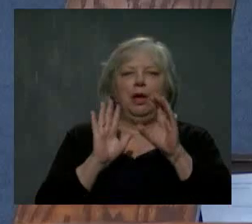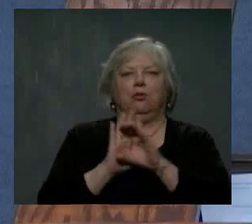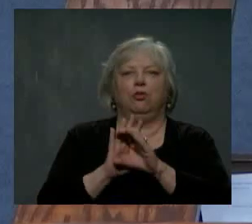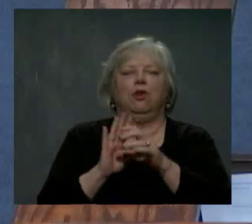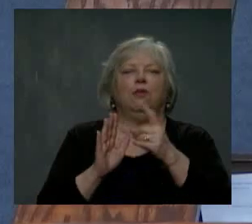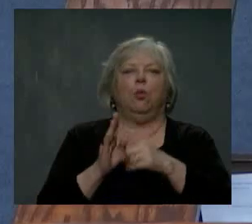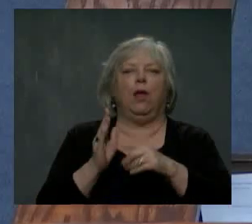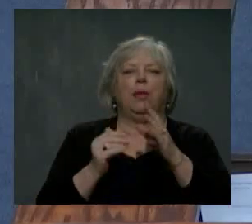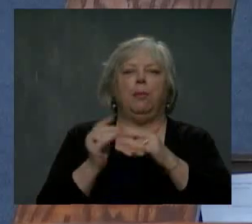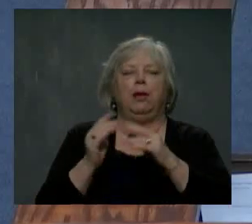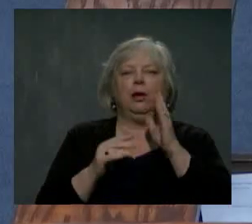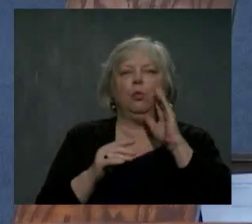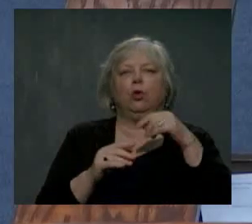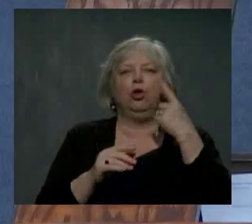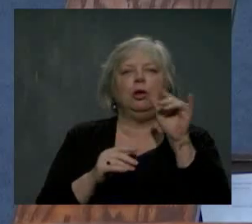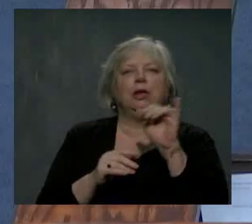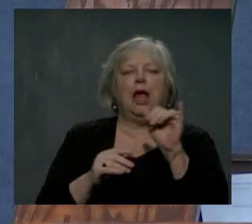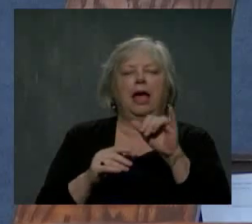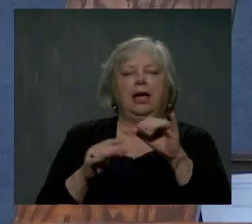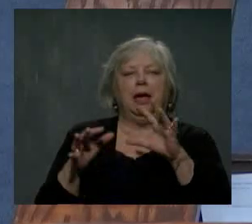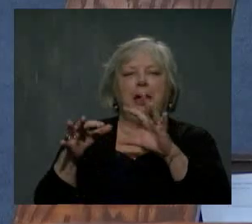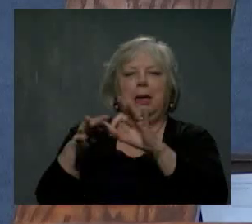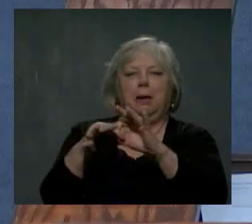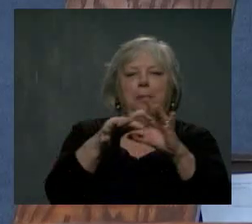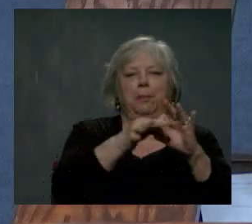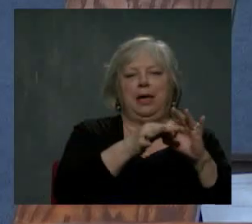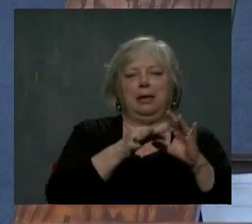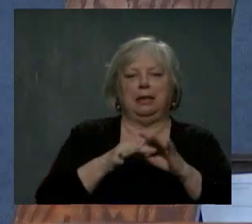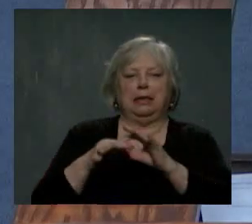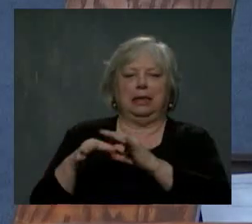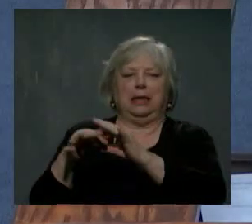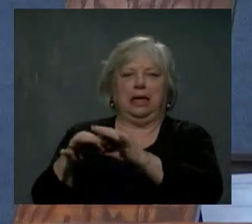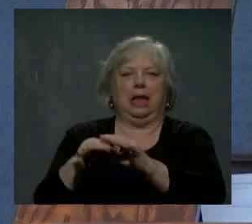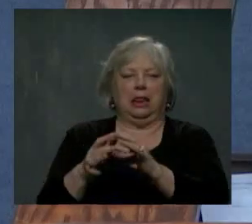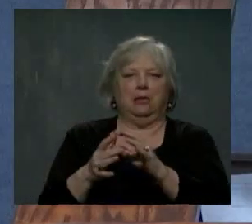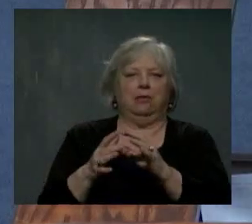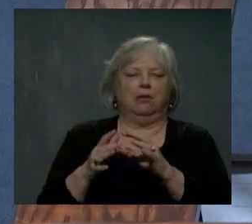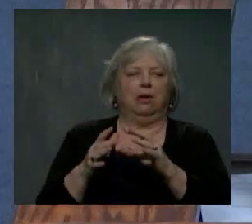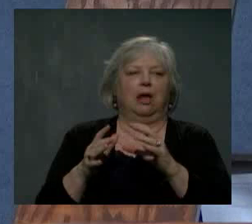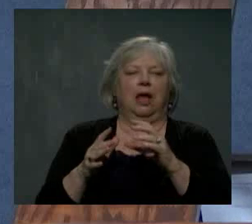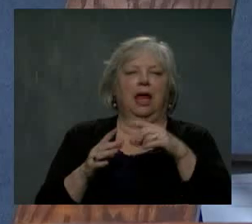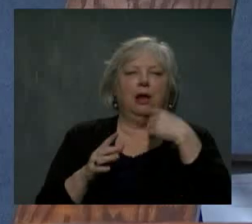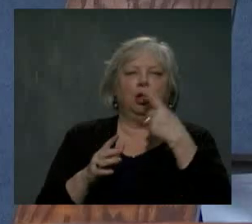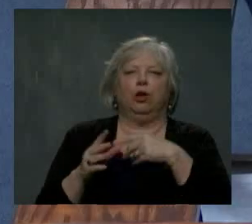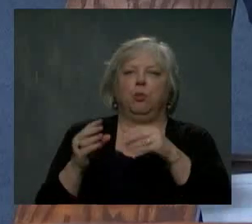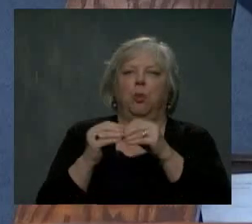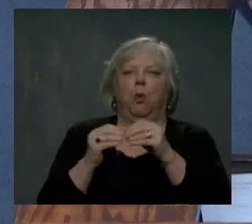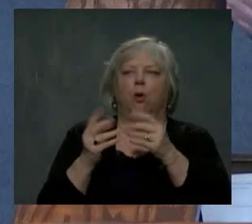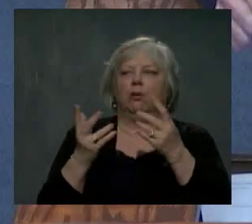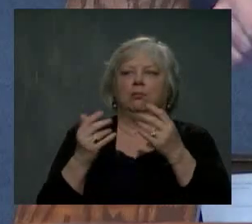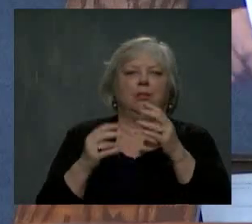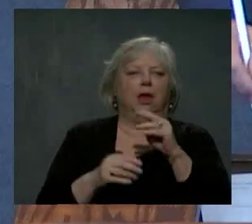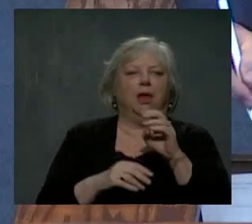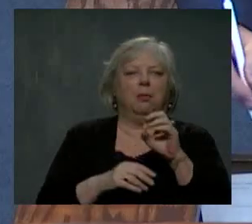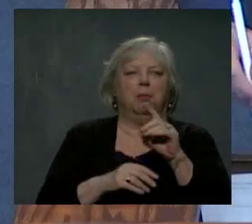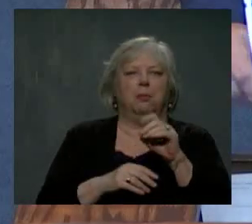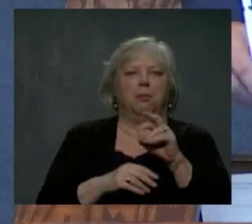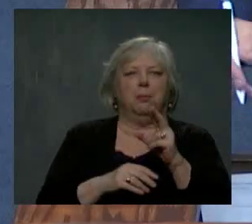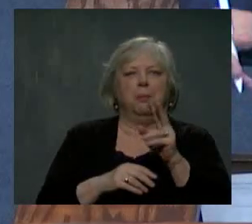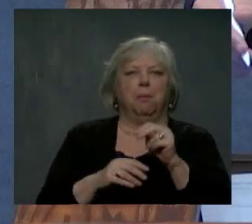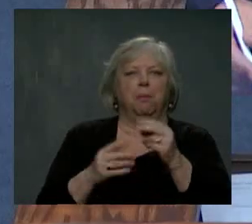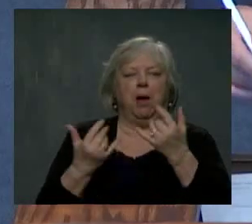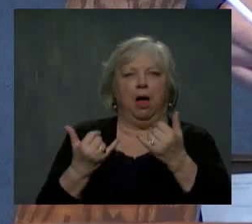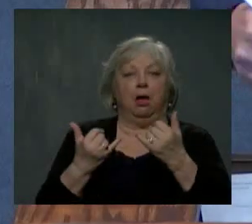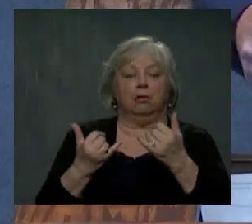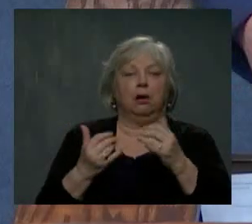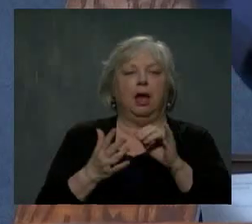together in that, and was more of a modern style, you know, configuration. And that is